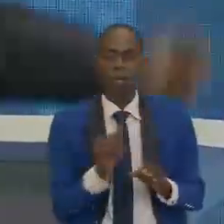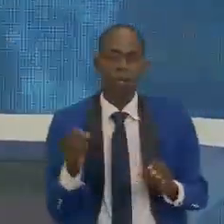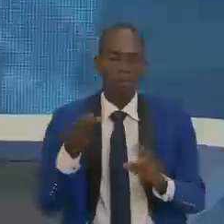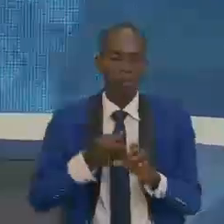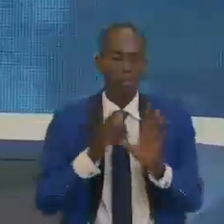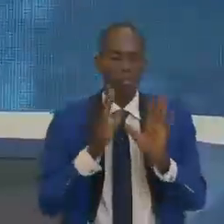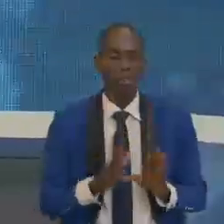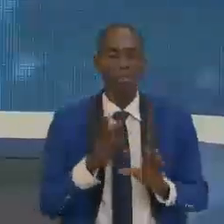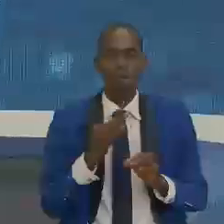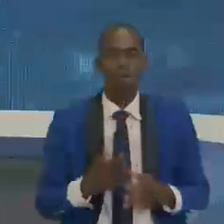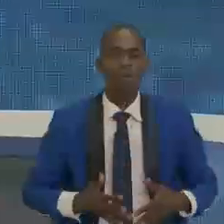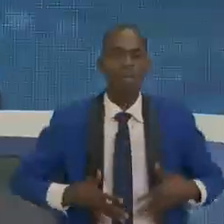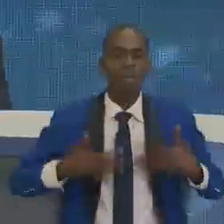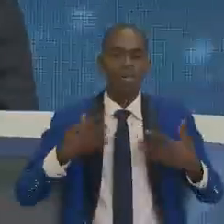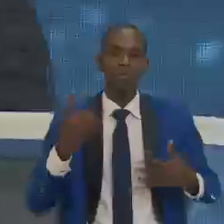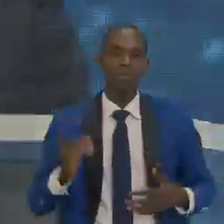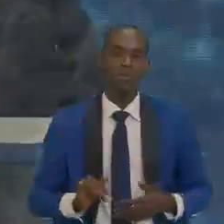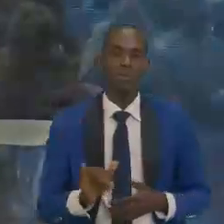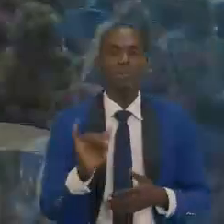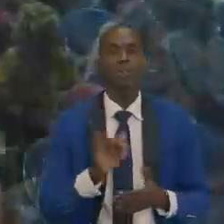life eternal.